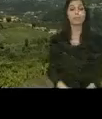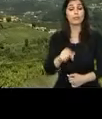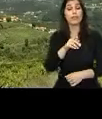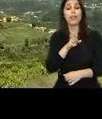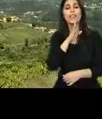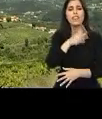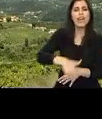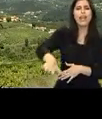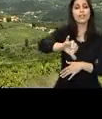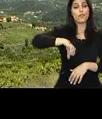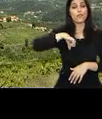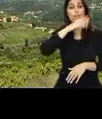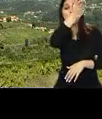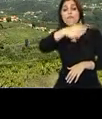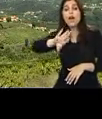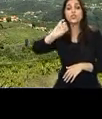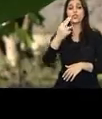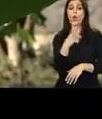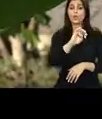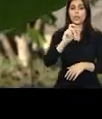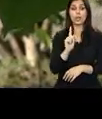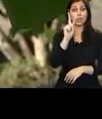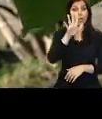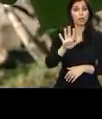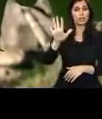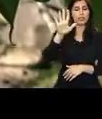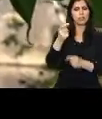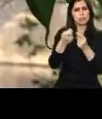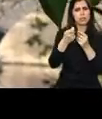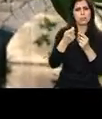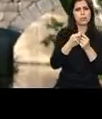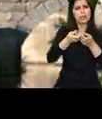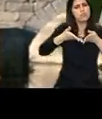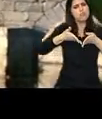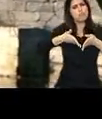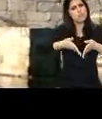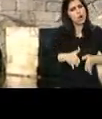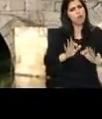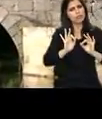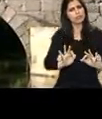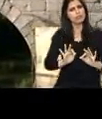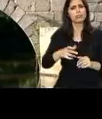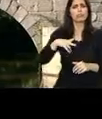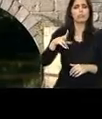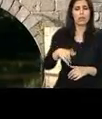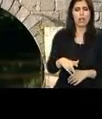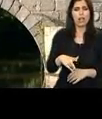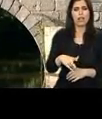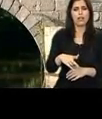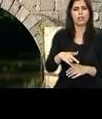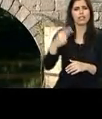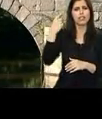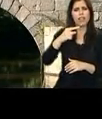The lush green lands of the Sousa Valley. In the north, near the cradle that gave birth to the Portuguese